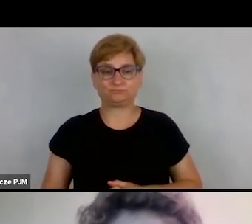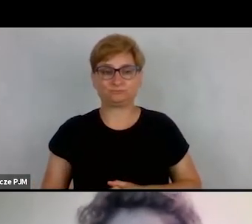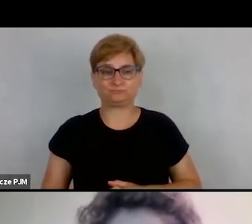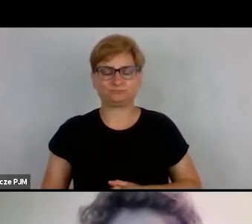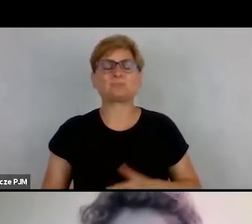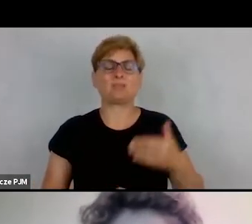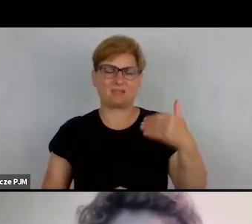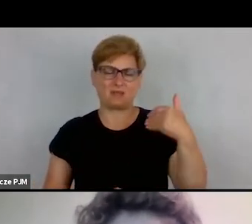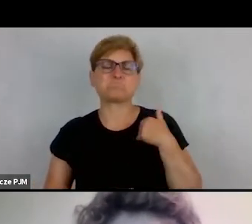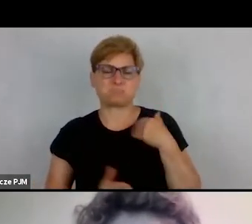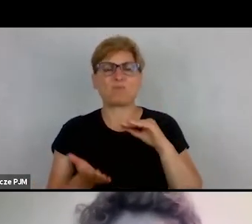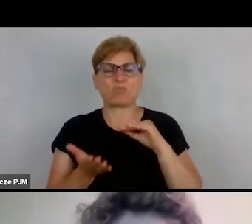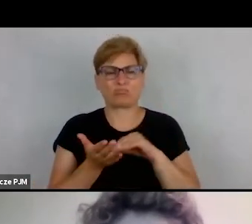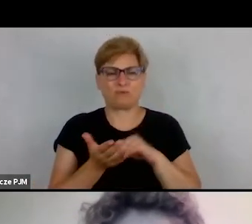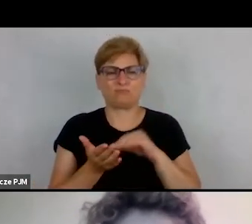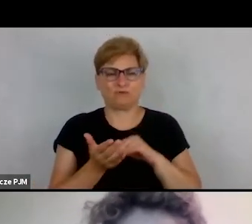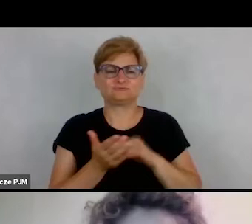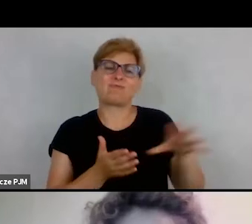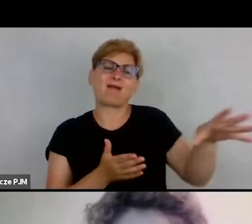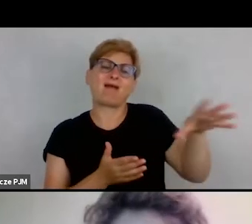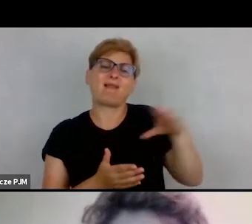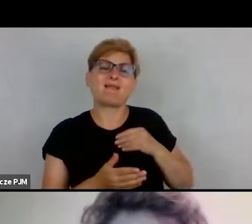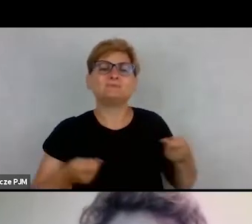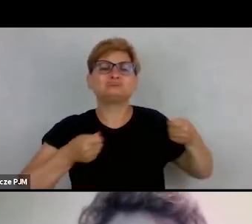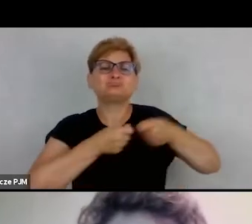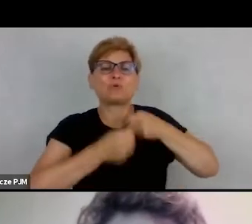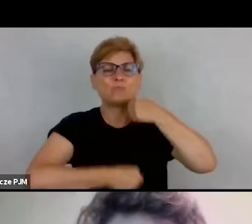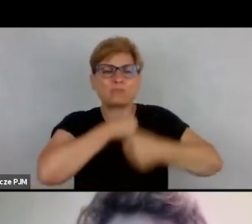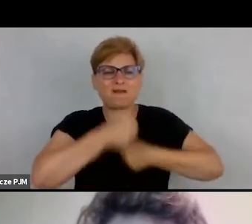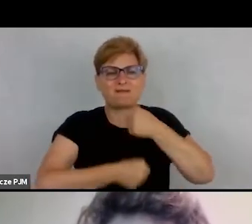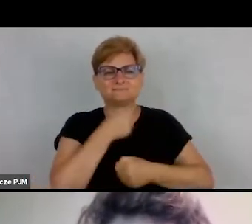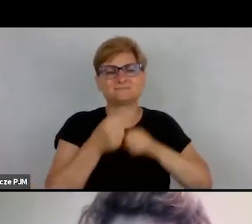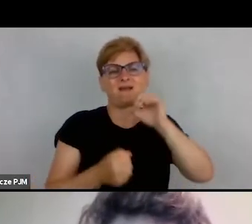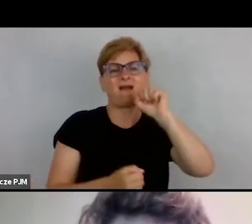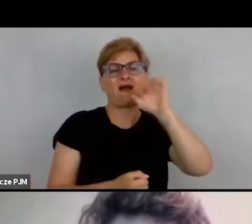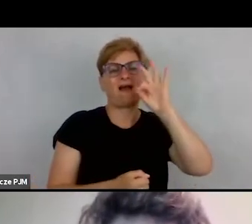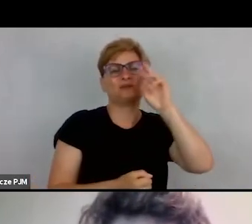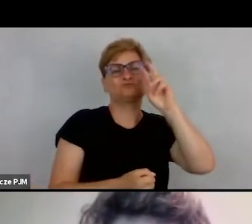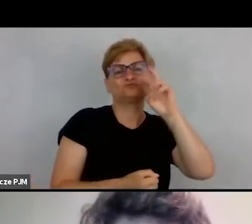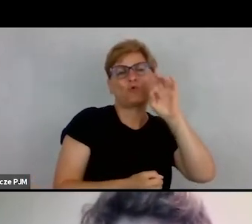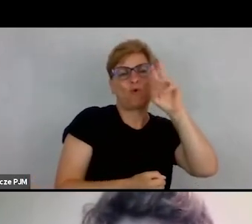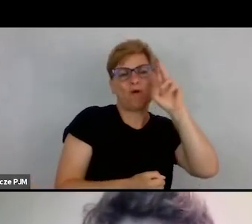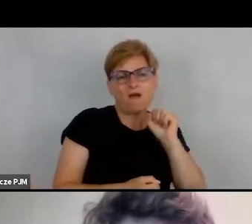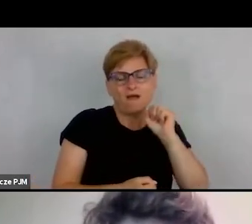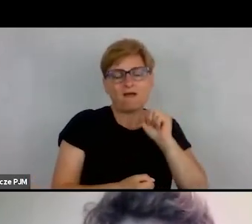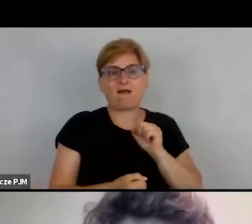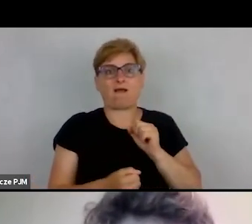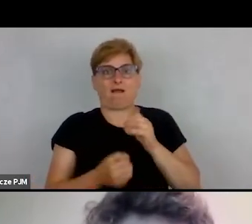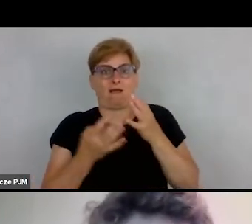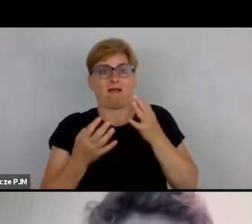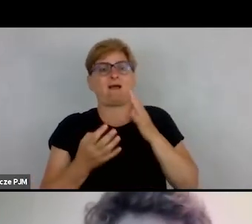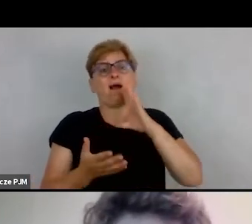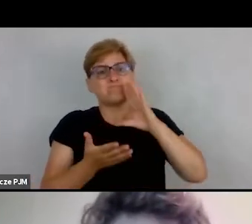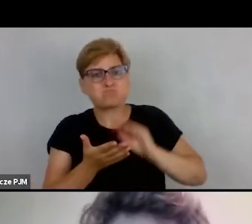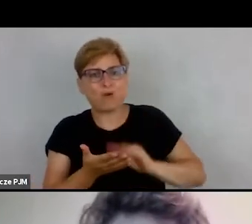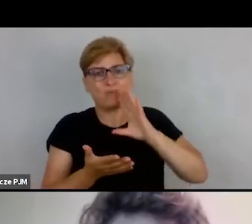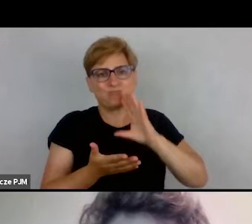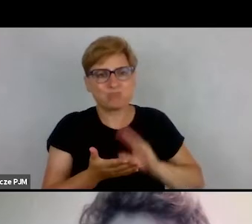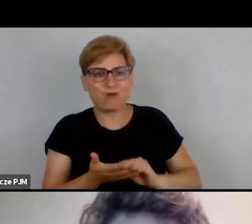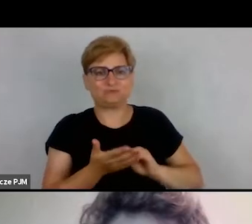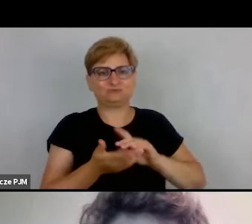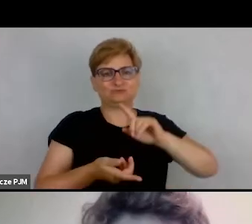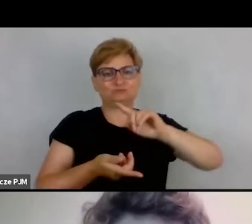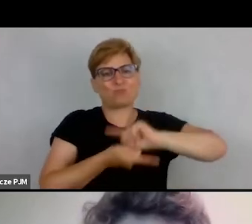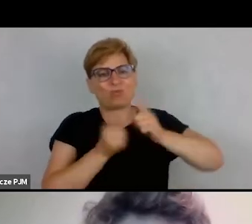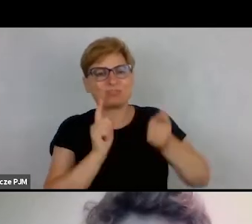and the broader Ashoka community and people who are interested in the work of Ashoka. So, you know, wonderful to be